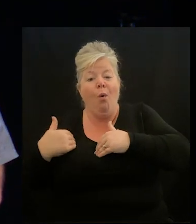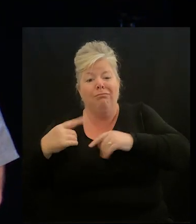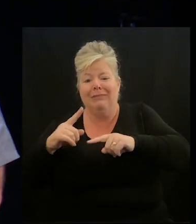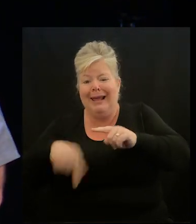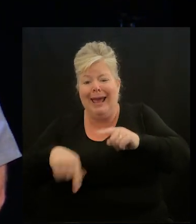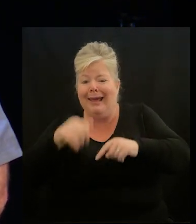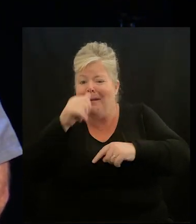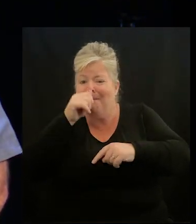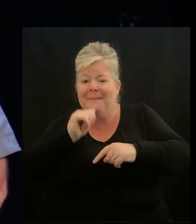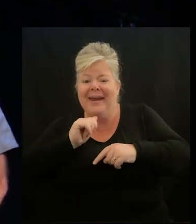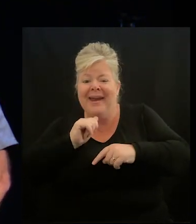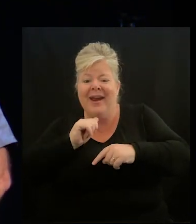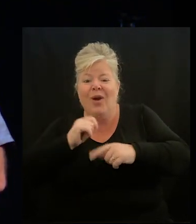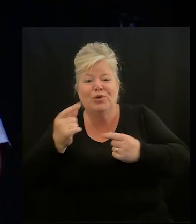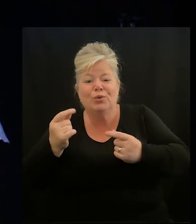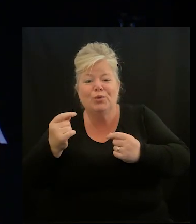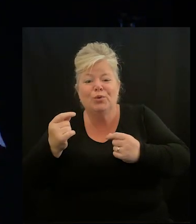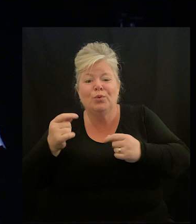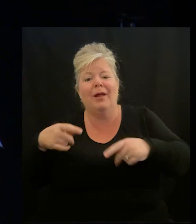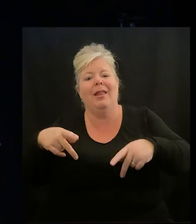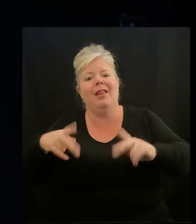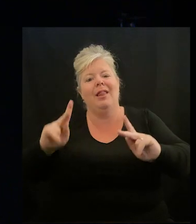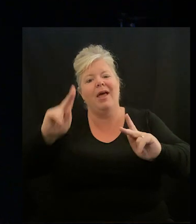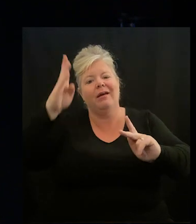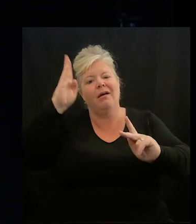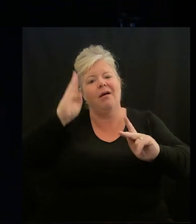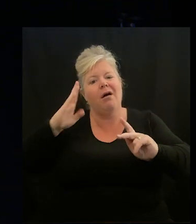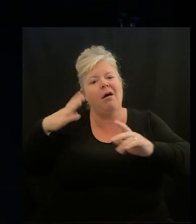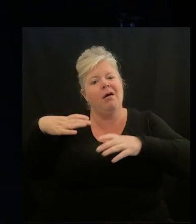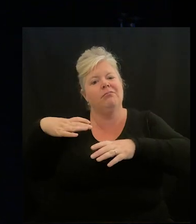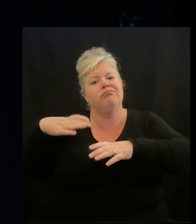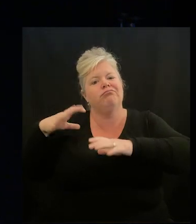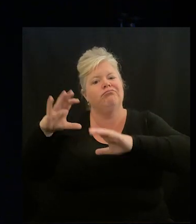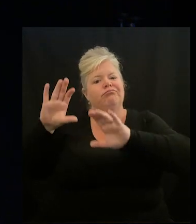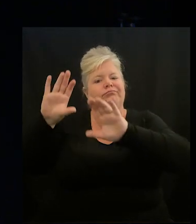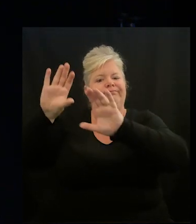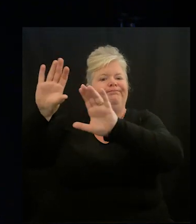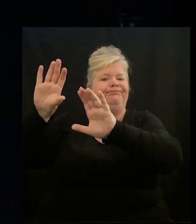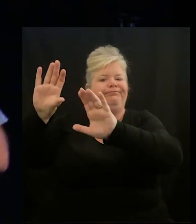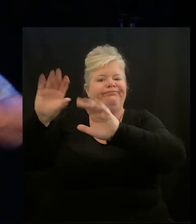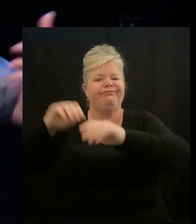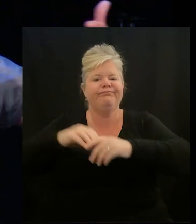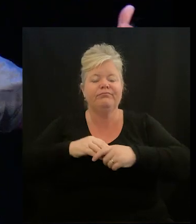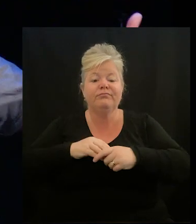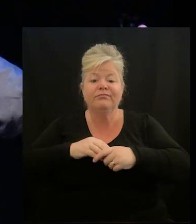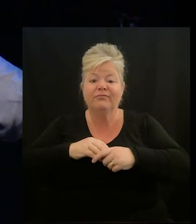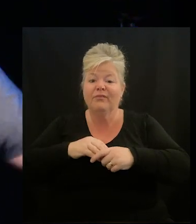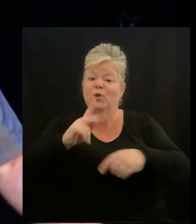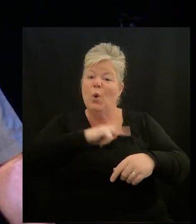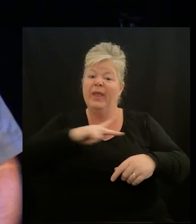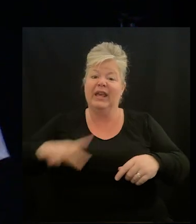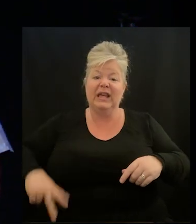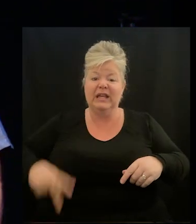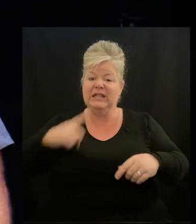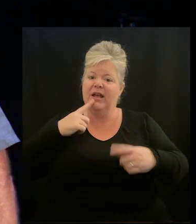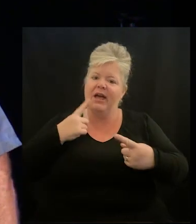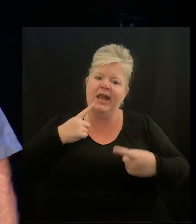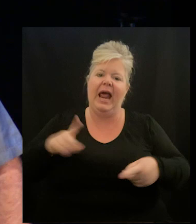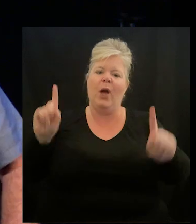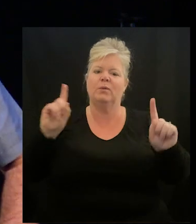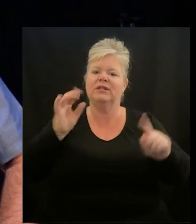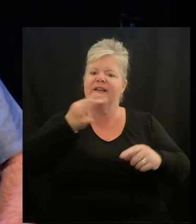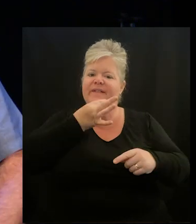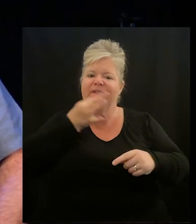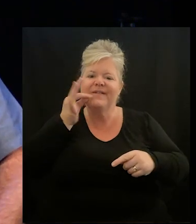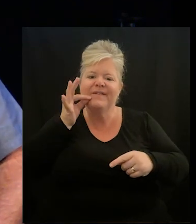unbearable, I'm going to let God bear the load. So Jehoshaphat calls a fast,